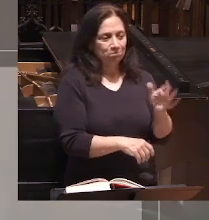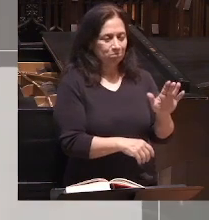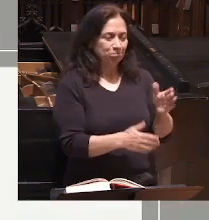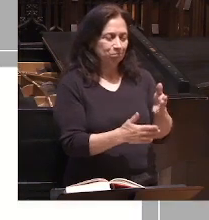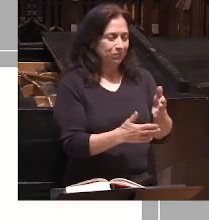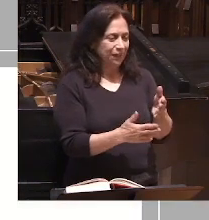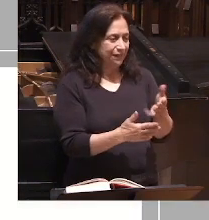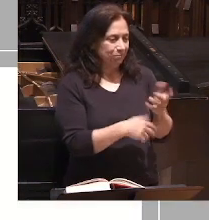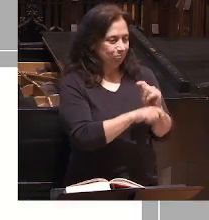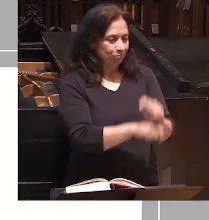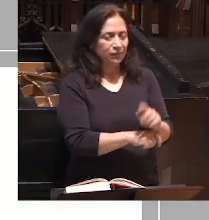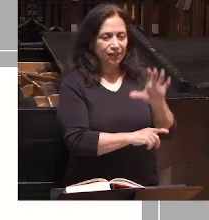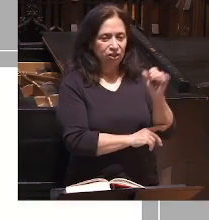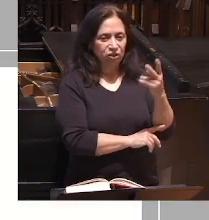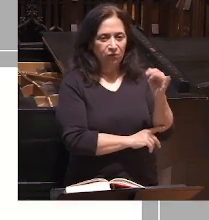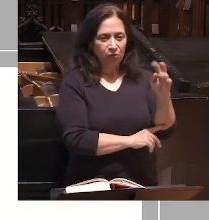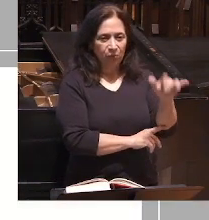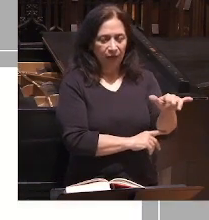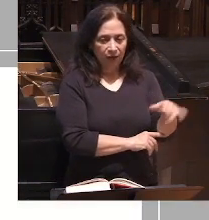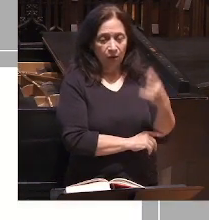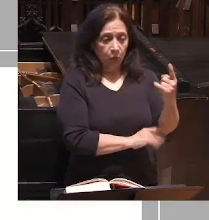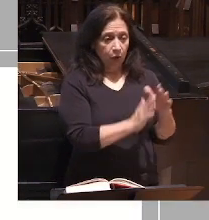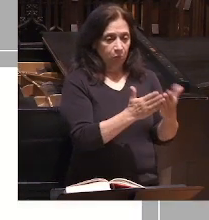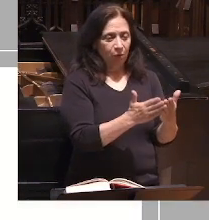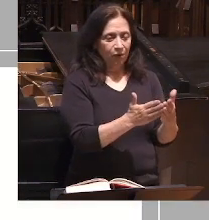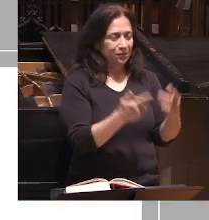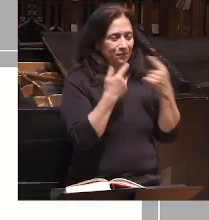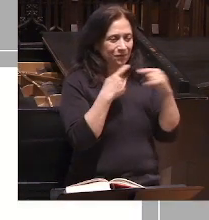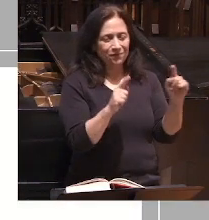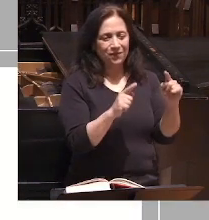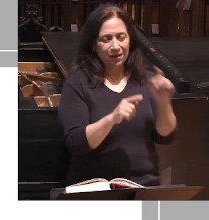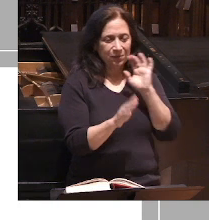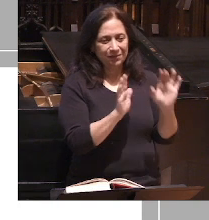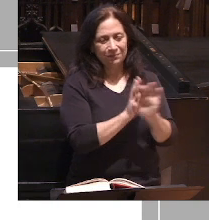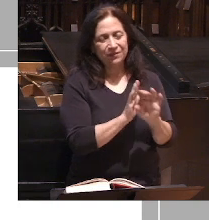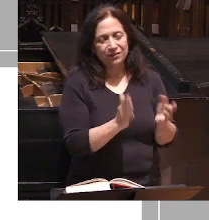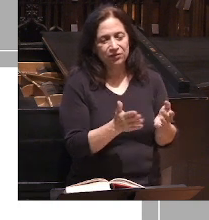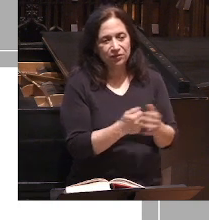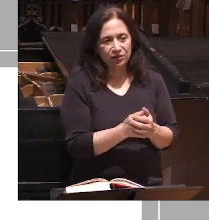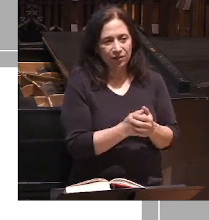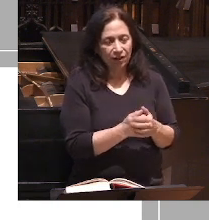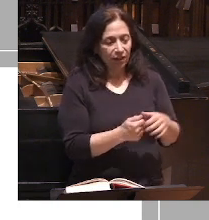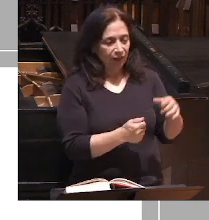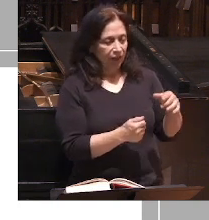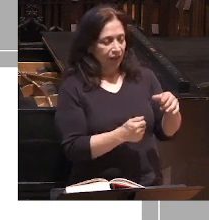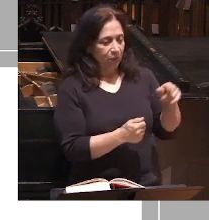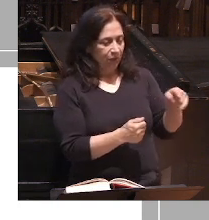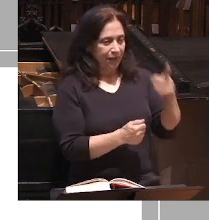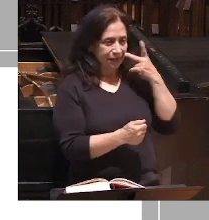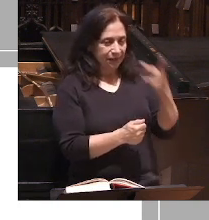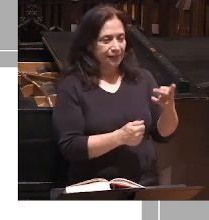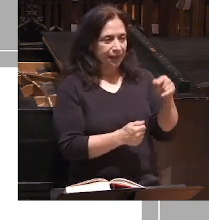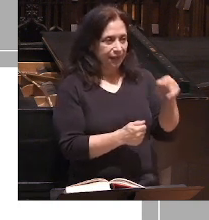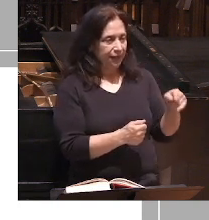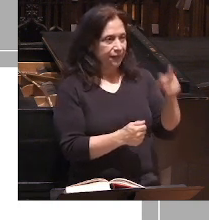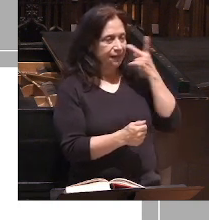In one of the book's most well-known scenes, Quixote, believing windmills are to be